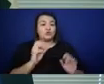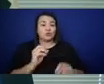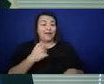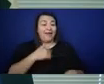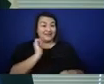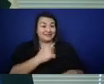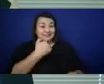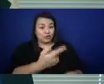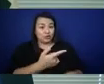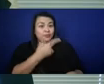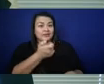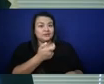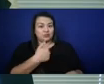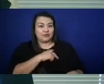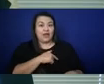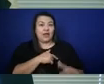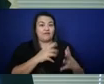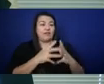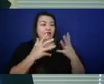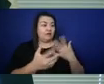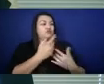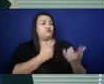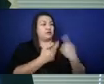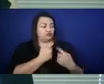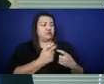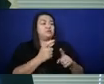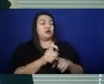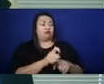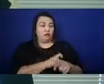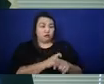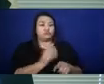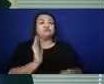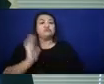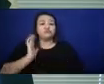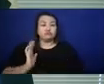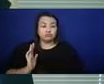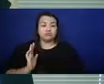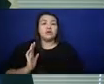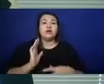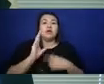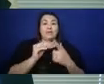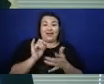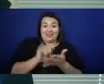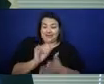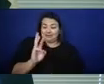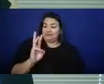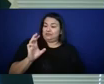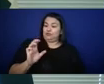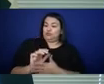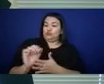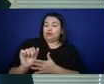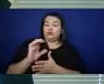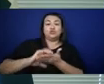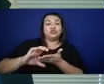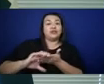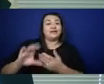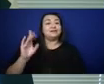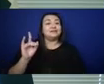IRS, and they said, well, we'll send it out to you as soon as we can, I guess. And I'm still waiting on that.